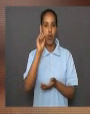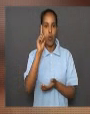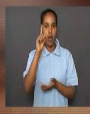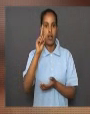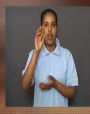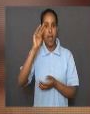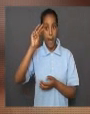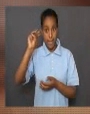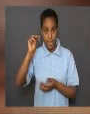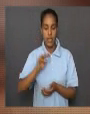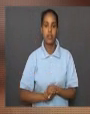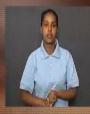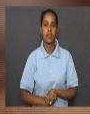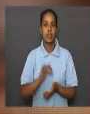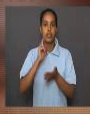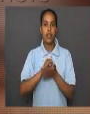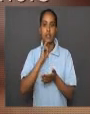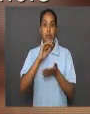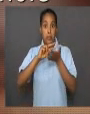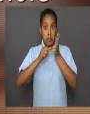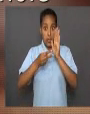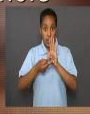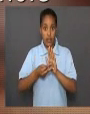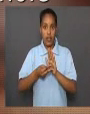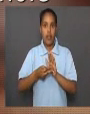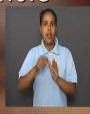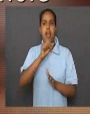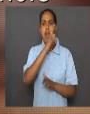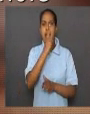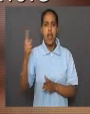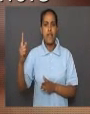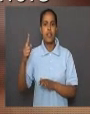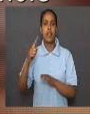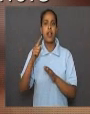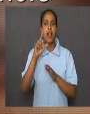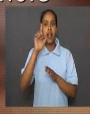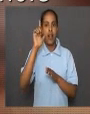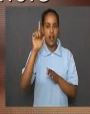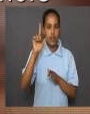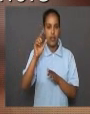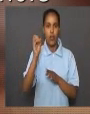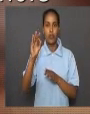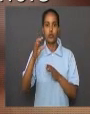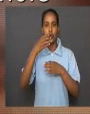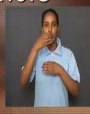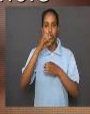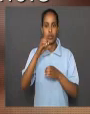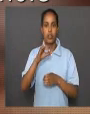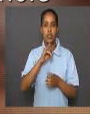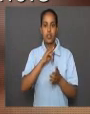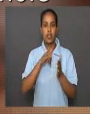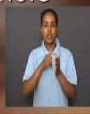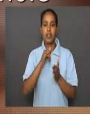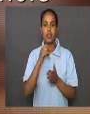0.1 m, that would mean that for every liter of solution, there is